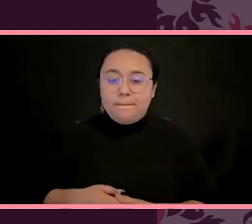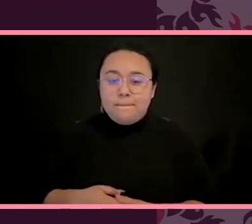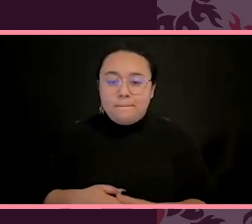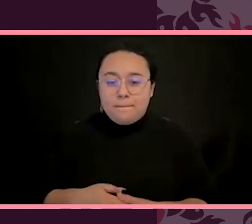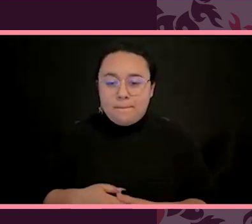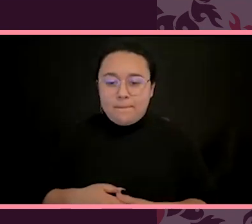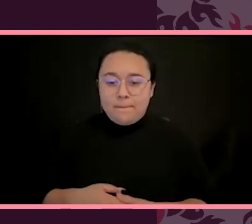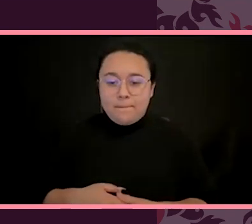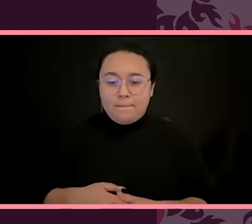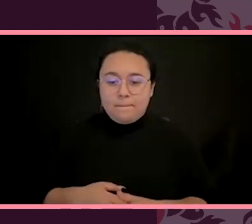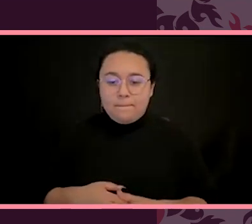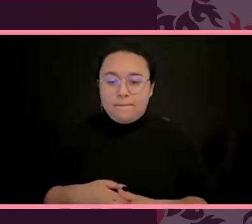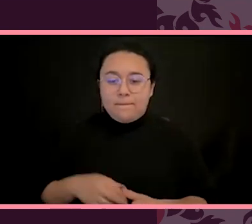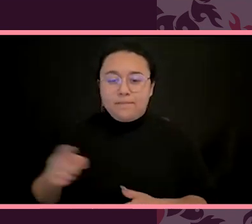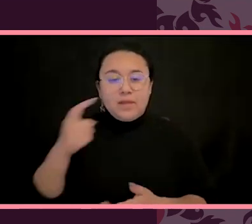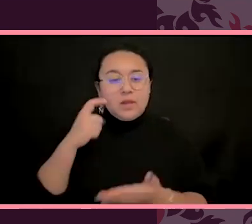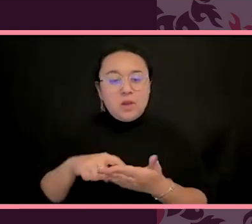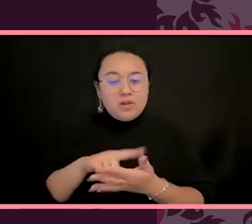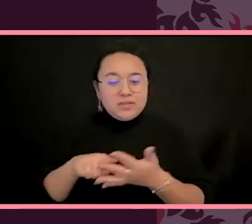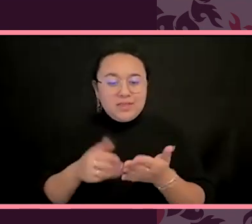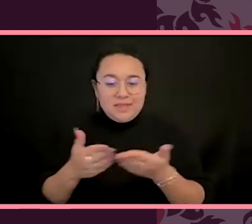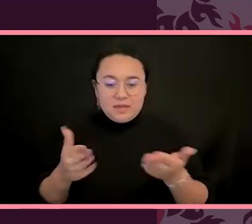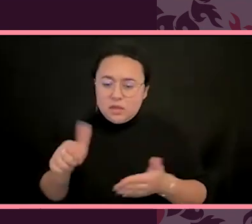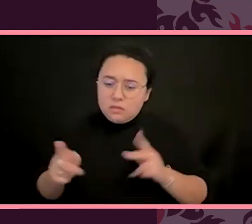I think he notices things that other people don't.